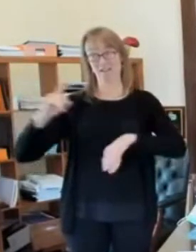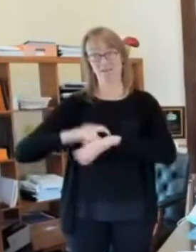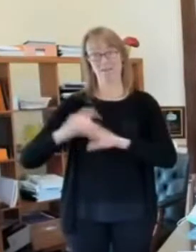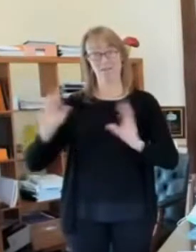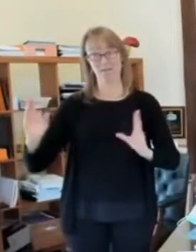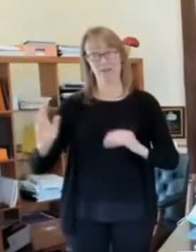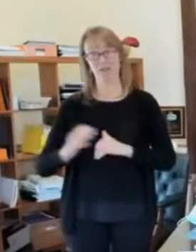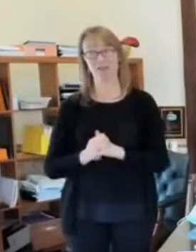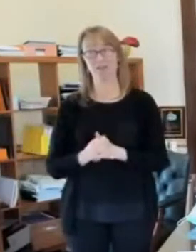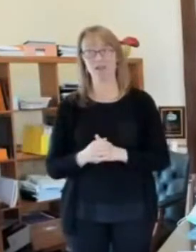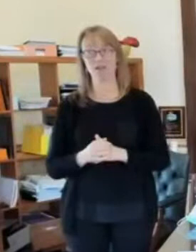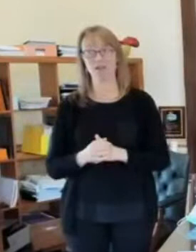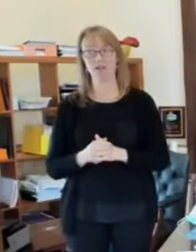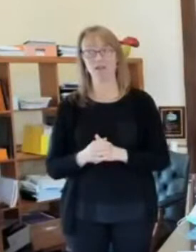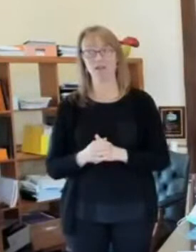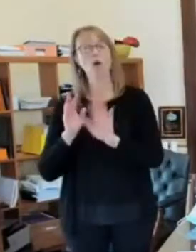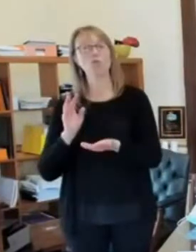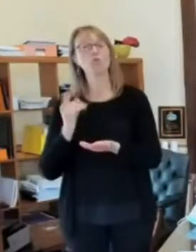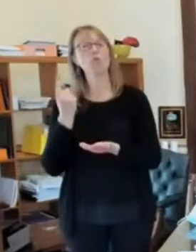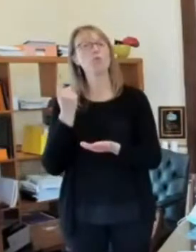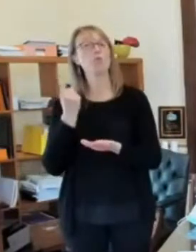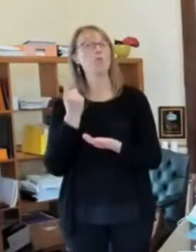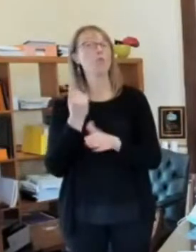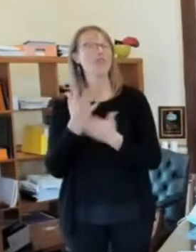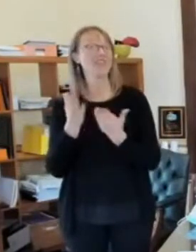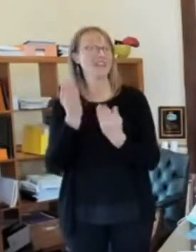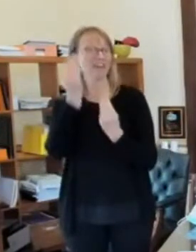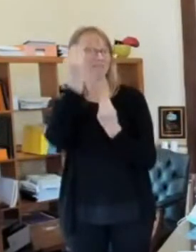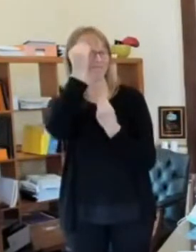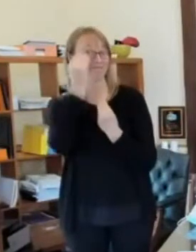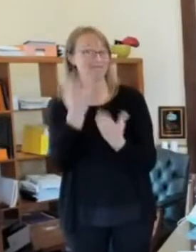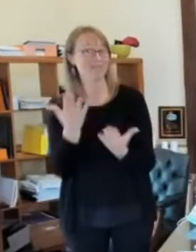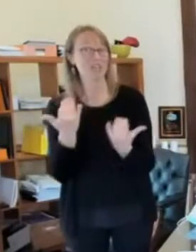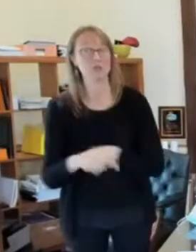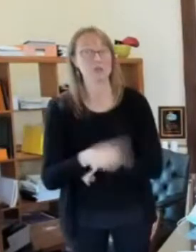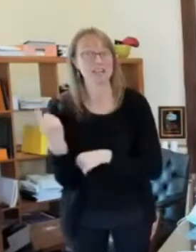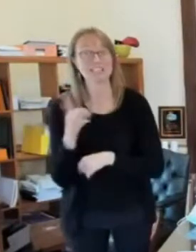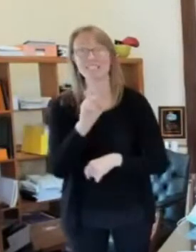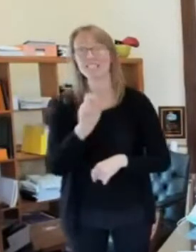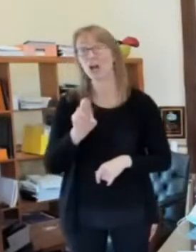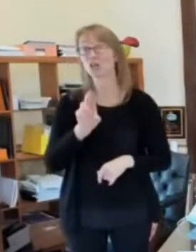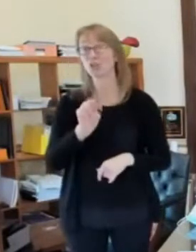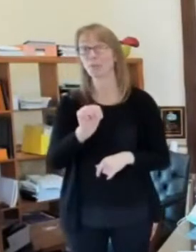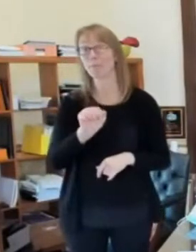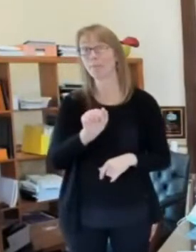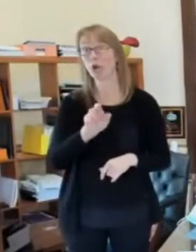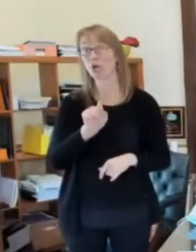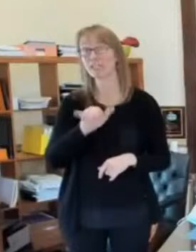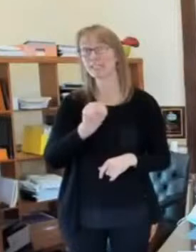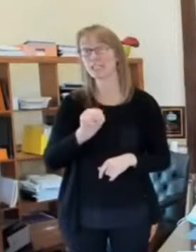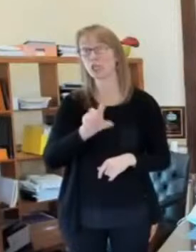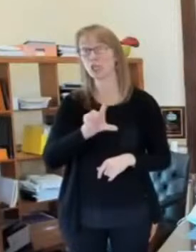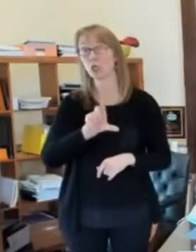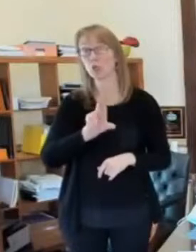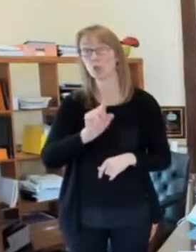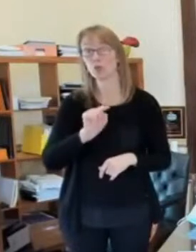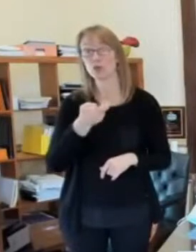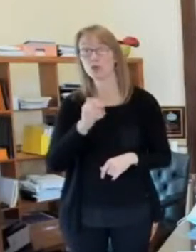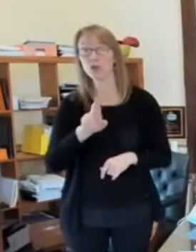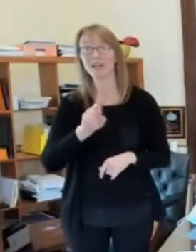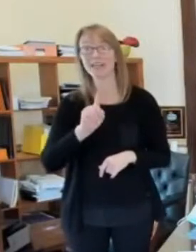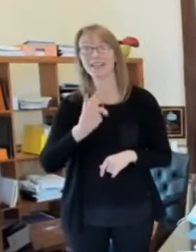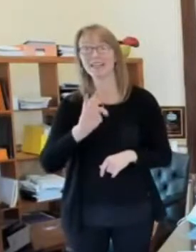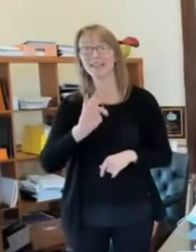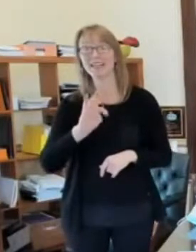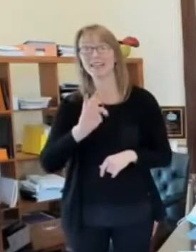to see long lines. And Dr. Martin Luther King's actual birthday, January the 15th, so happy birthday. As you